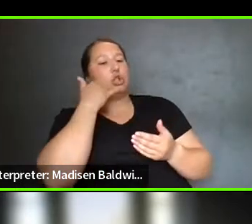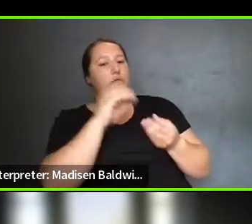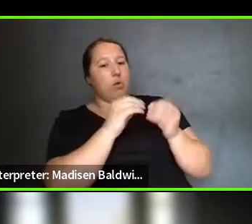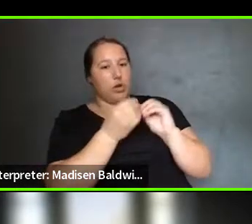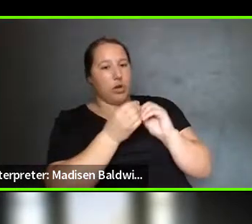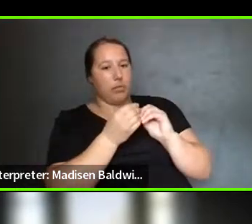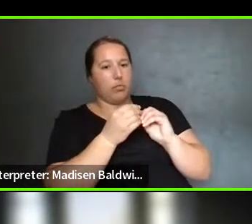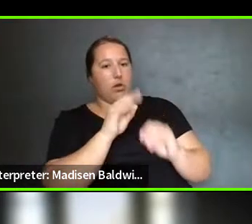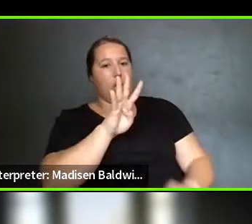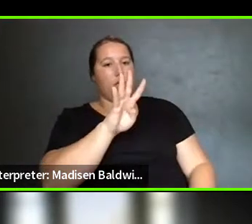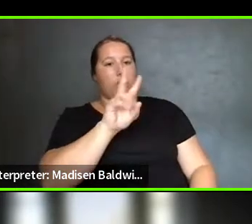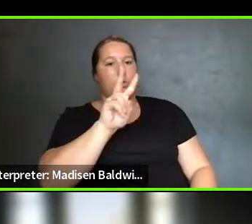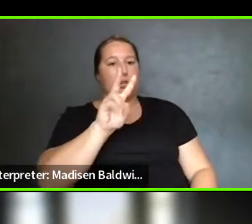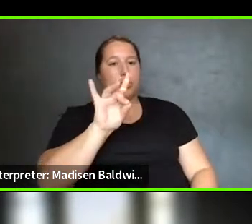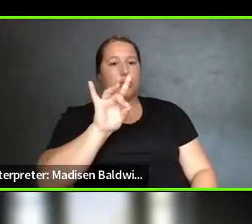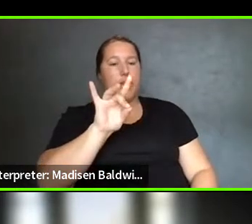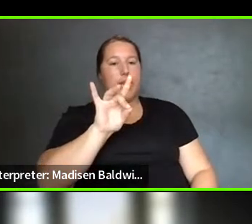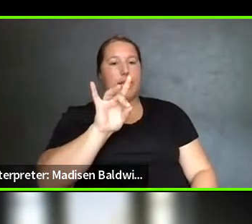number,